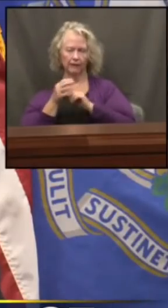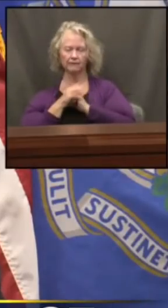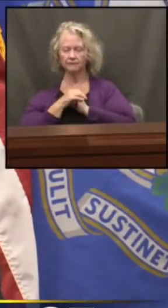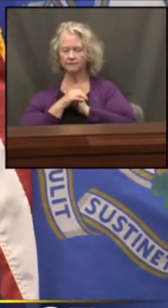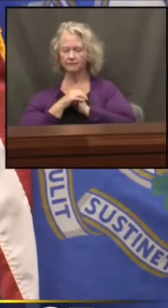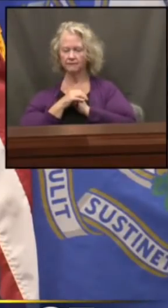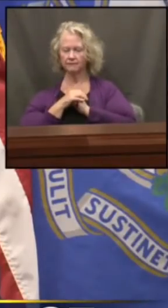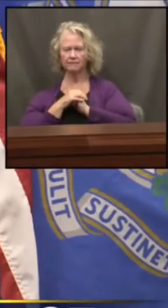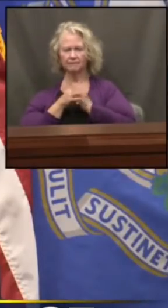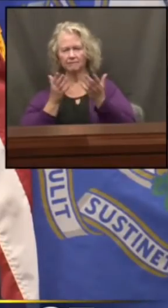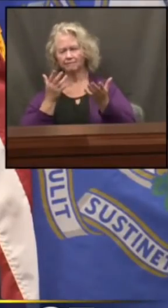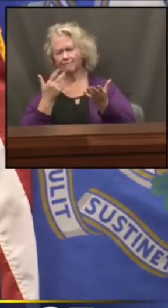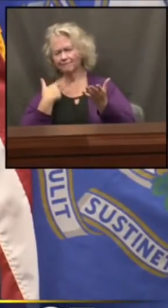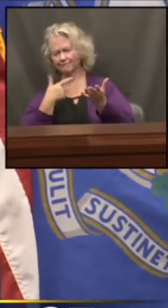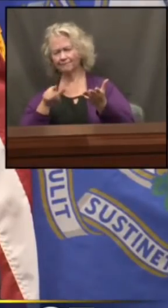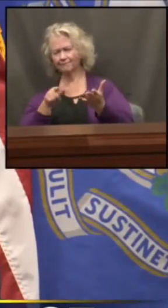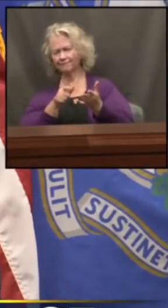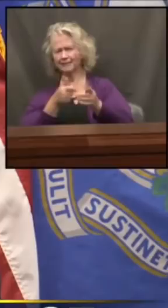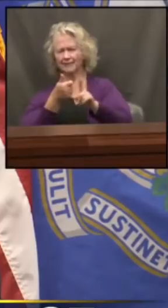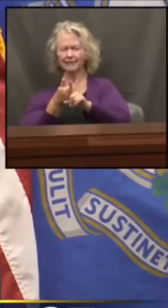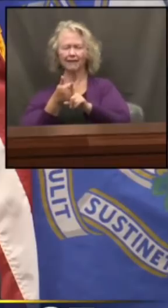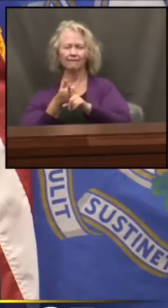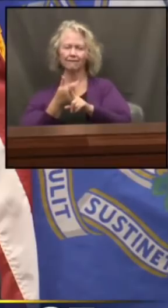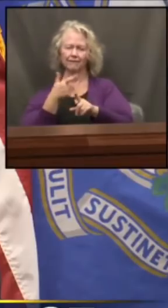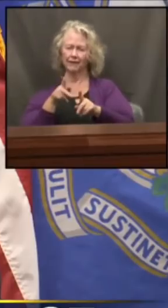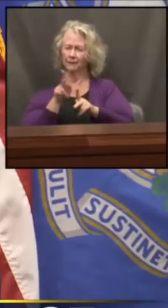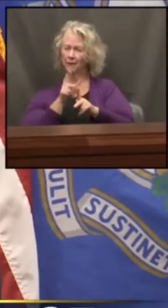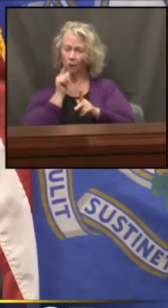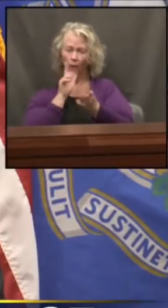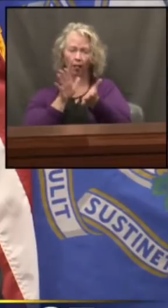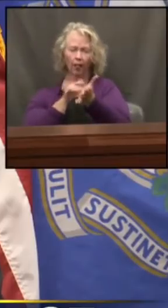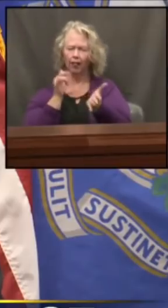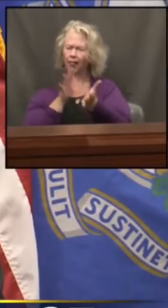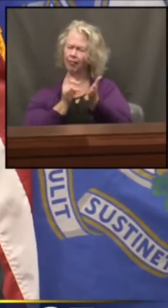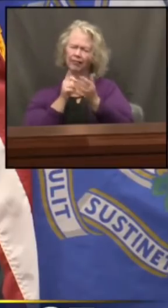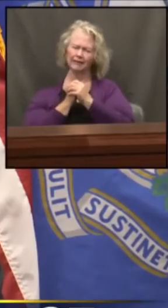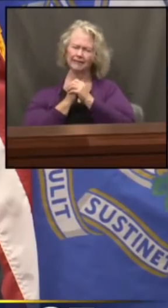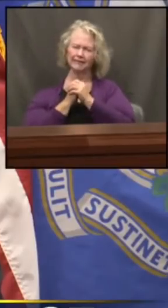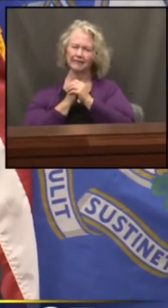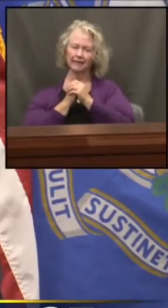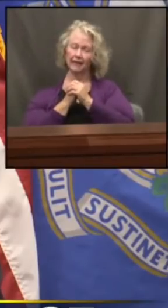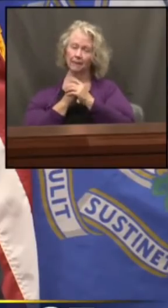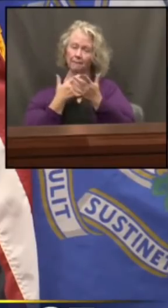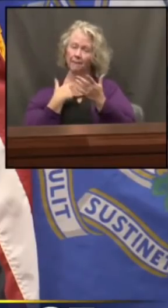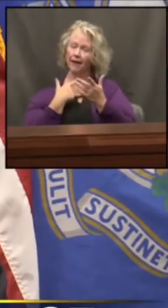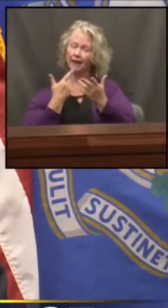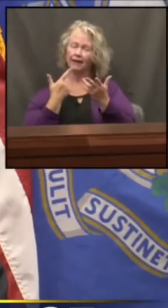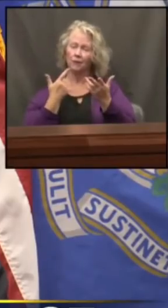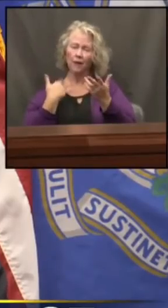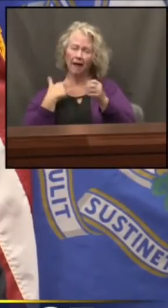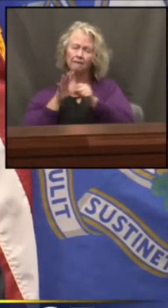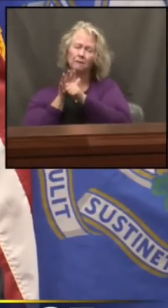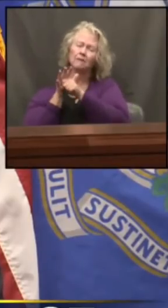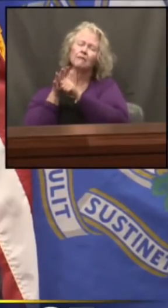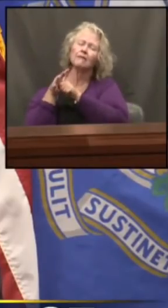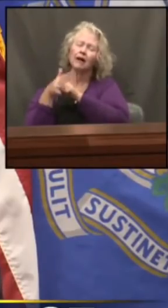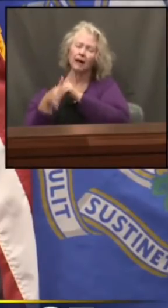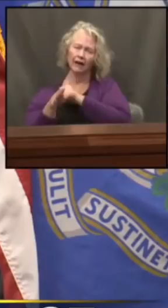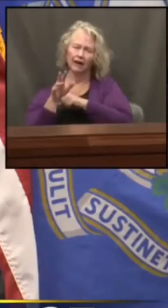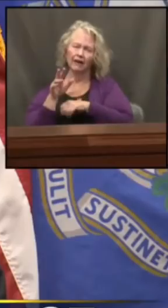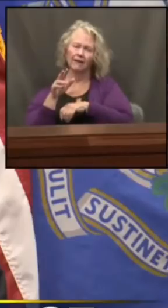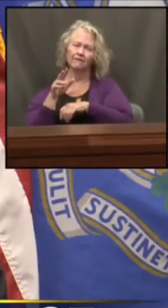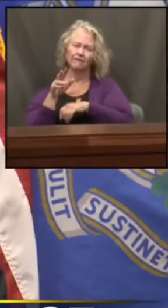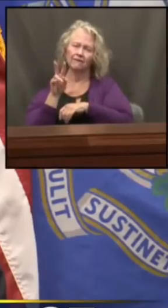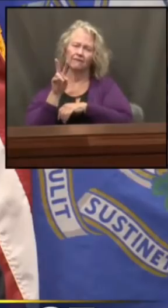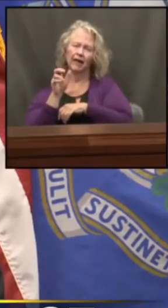you can self-report. I mean, don't abuse the system. But the good news compared to last time is we got a lot of vaccine. So